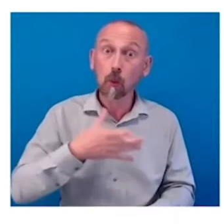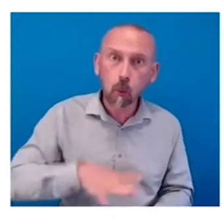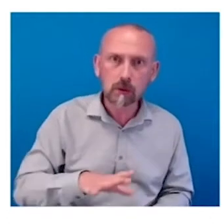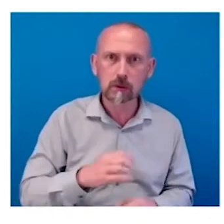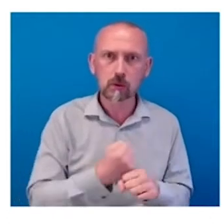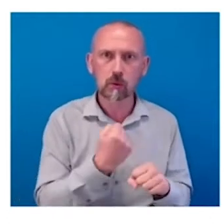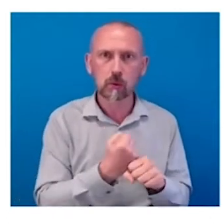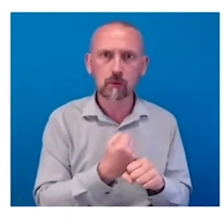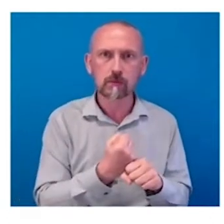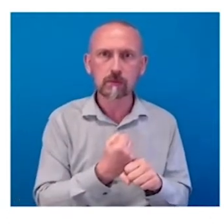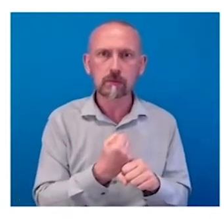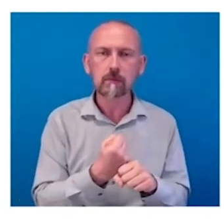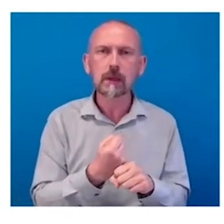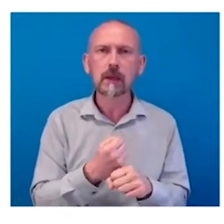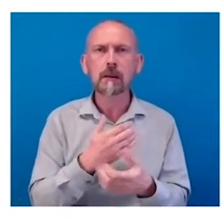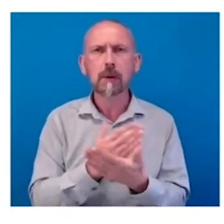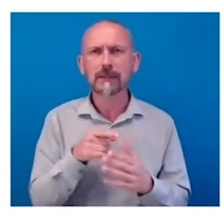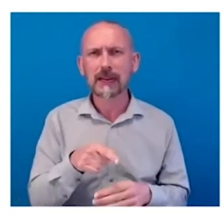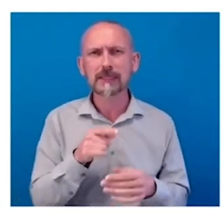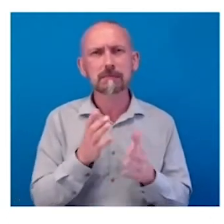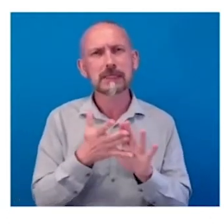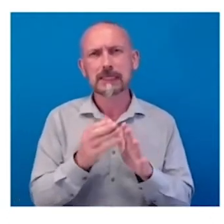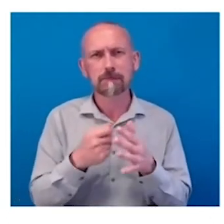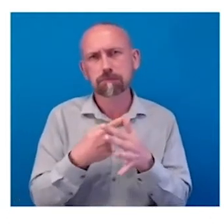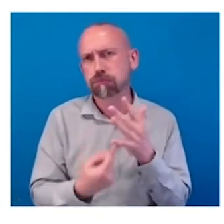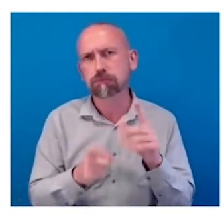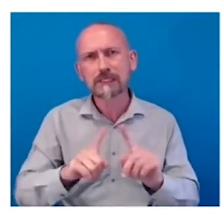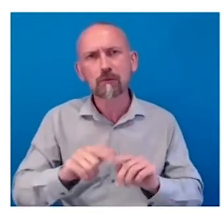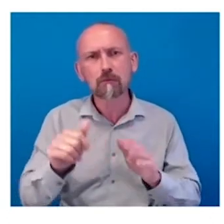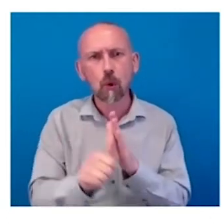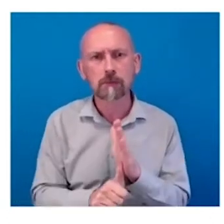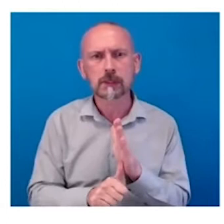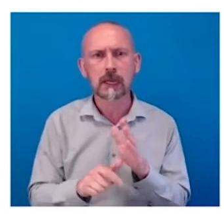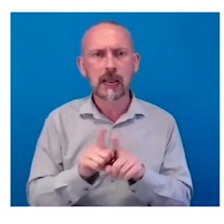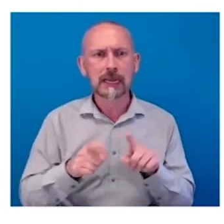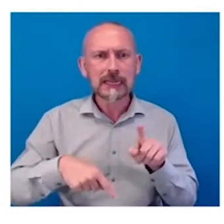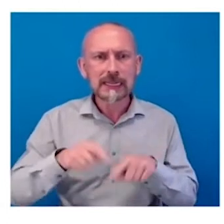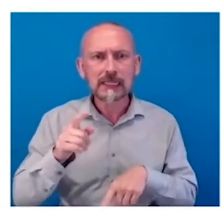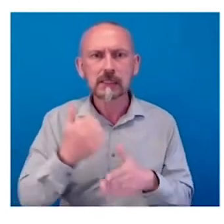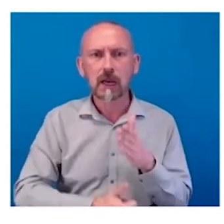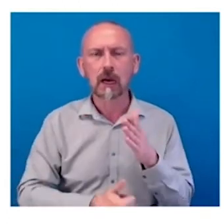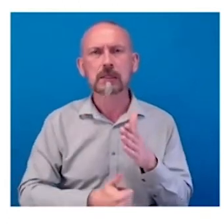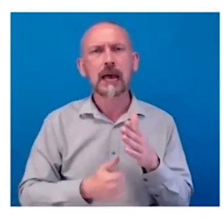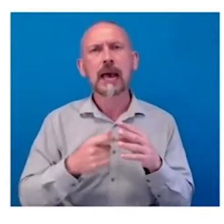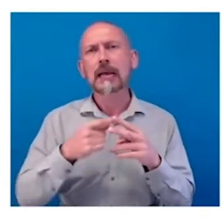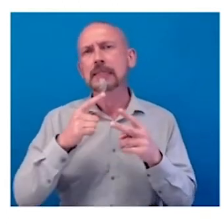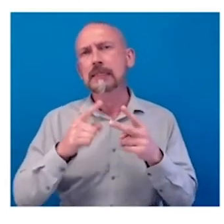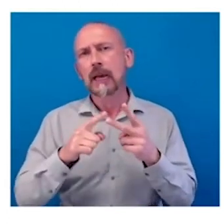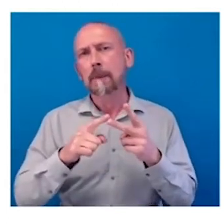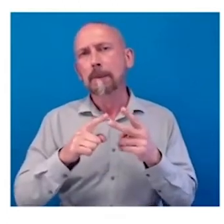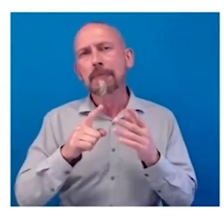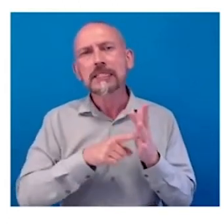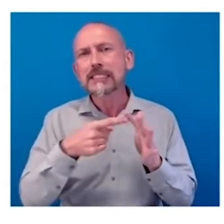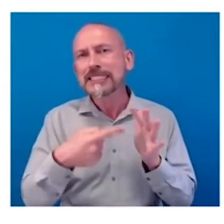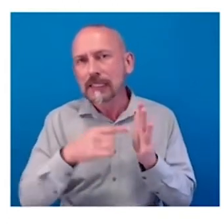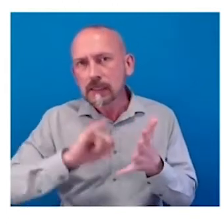the new programs that we are looking at is Kickstart and the JETS program. And